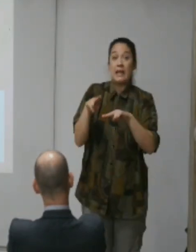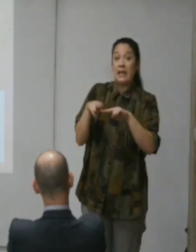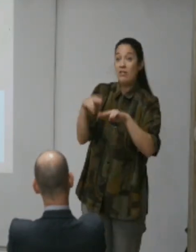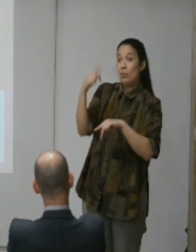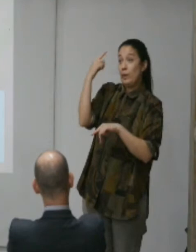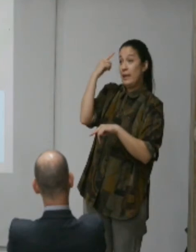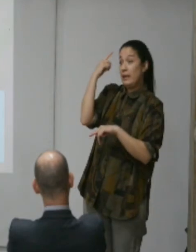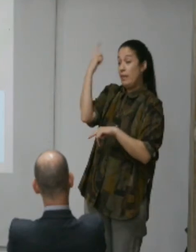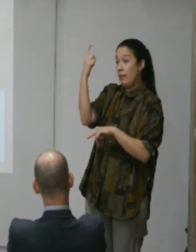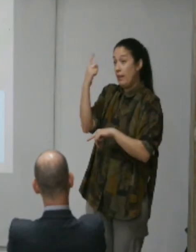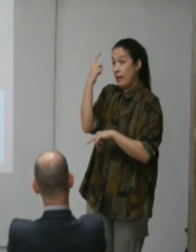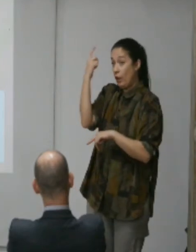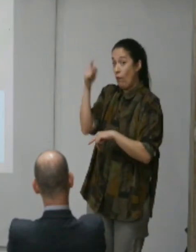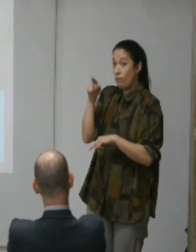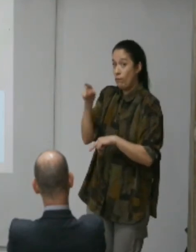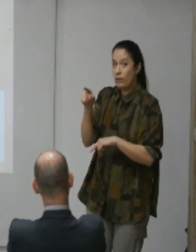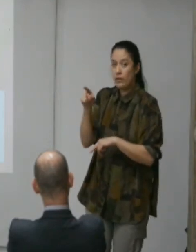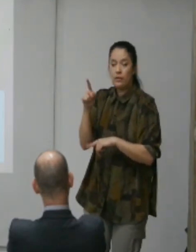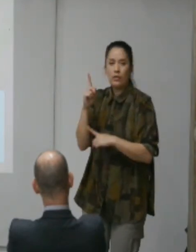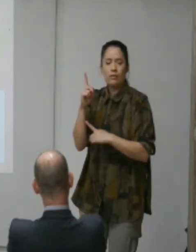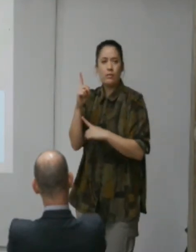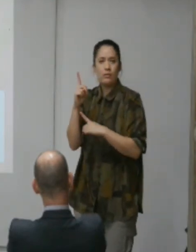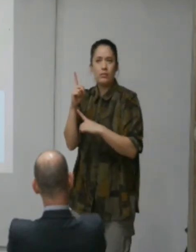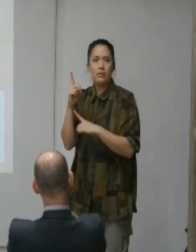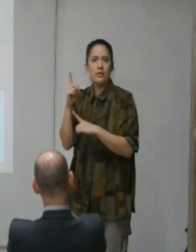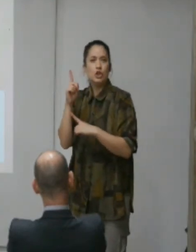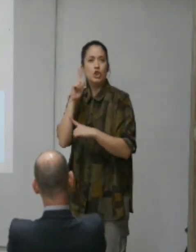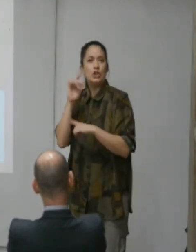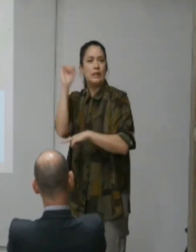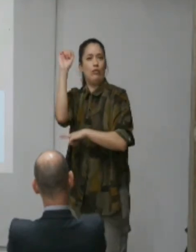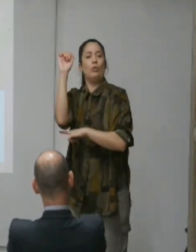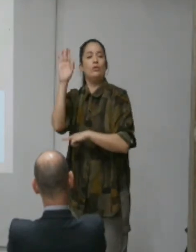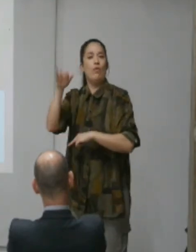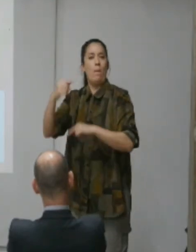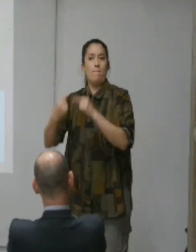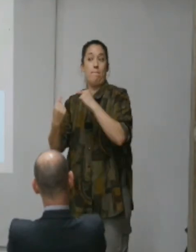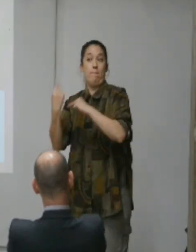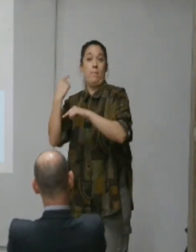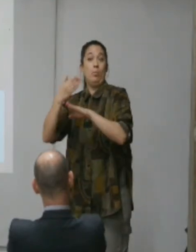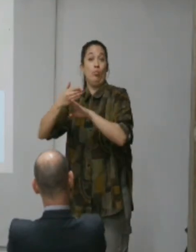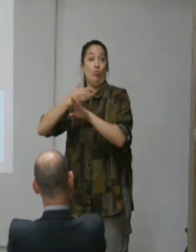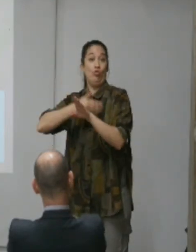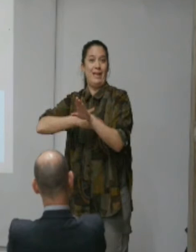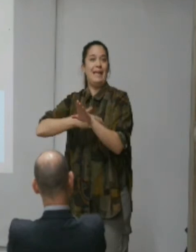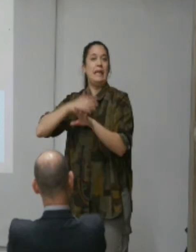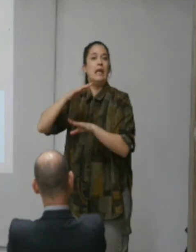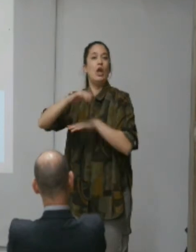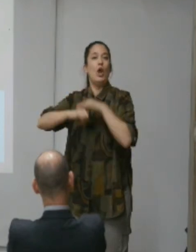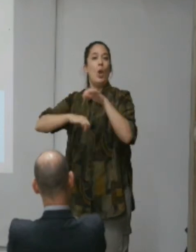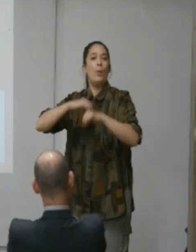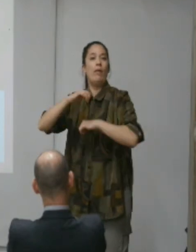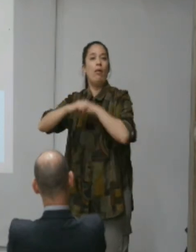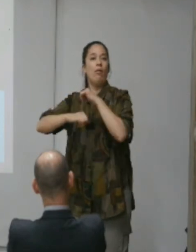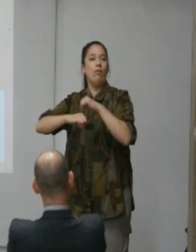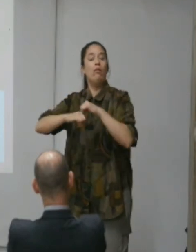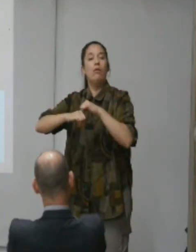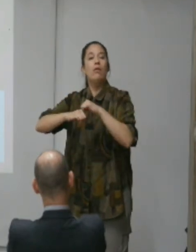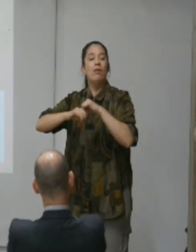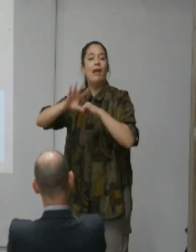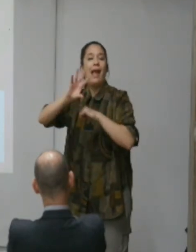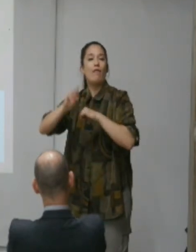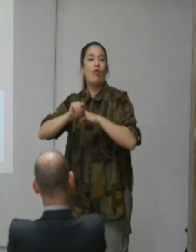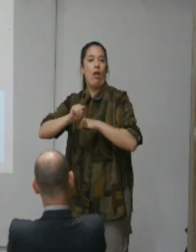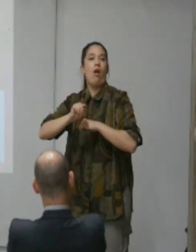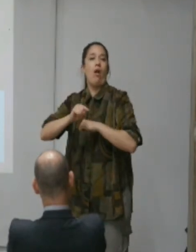we name, from pre-colonial Africa, then we see a strong sense of